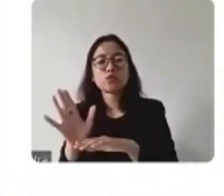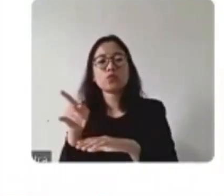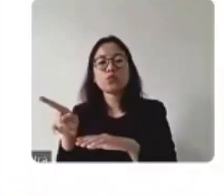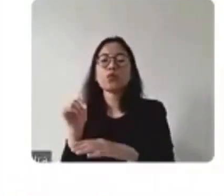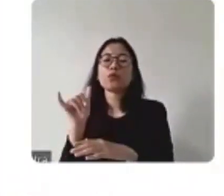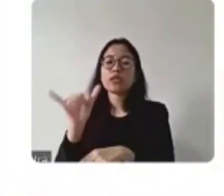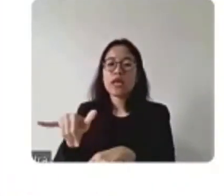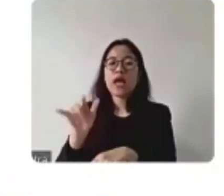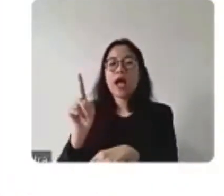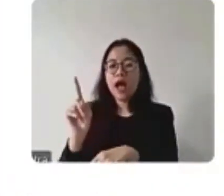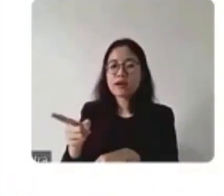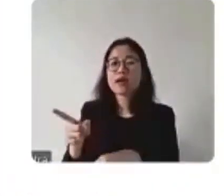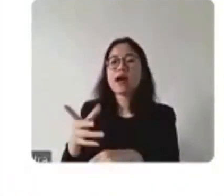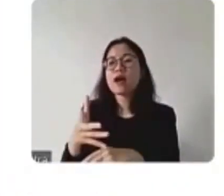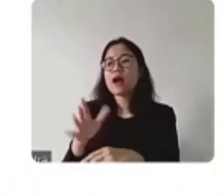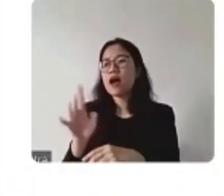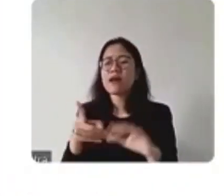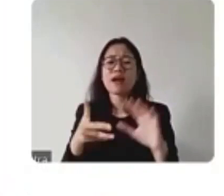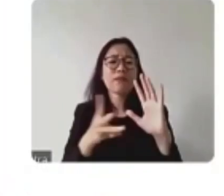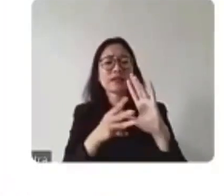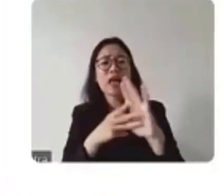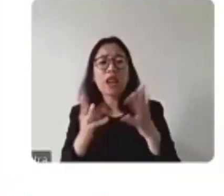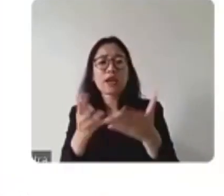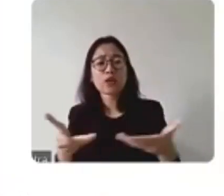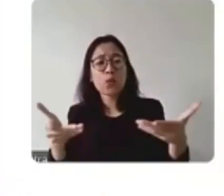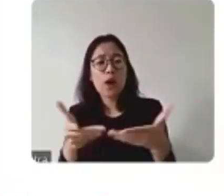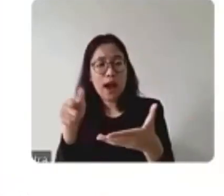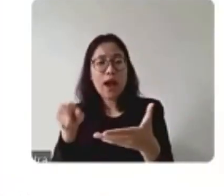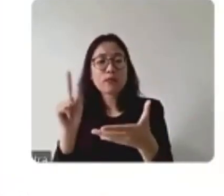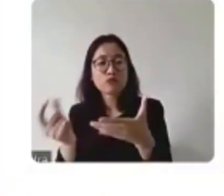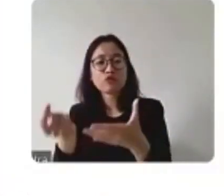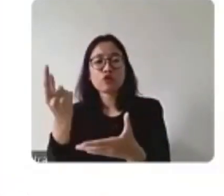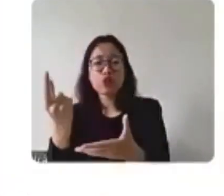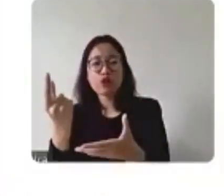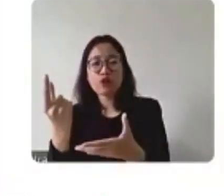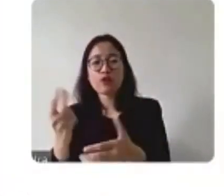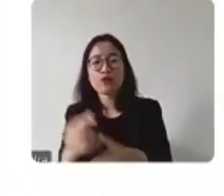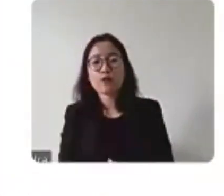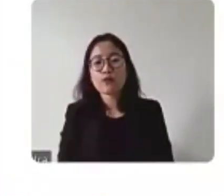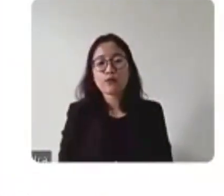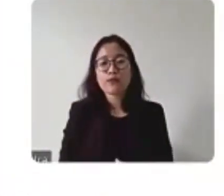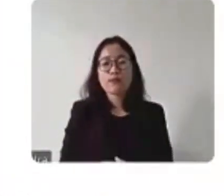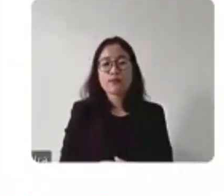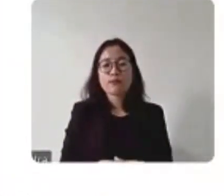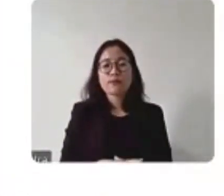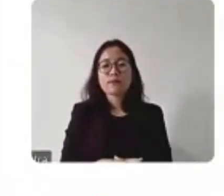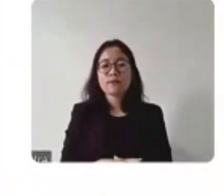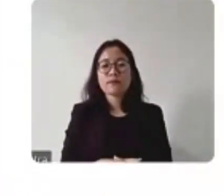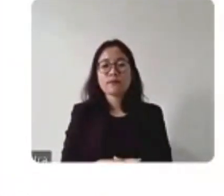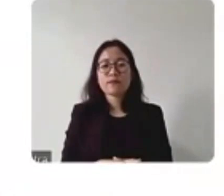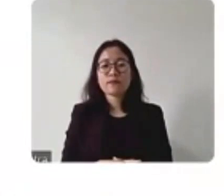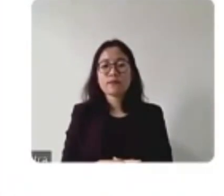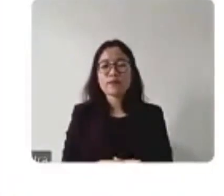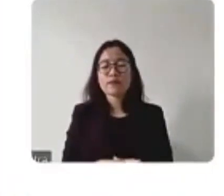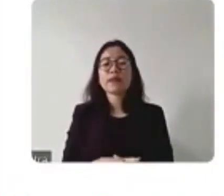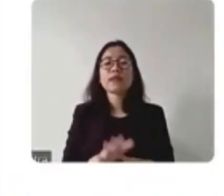many effect actually, like climate change and also land use change. Yeah, this is a part of land